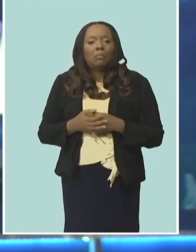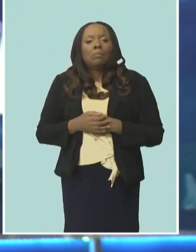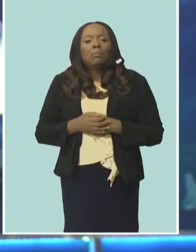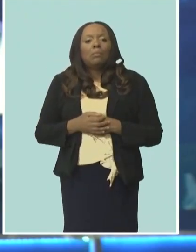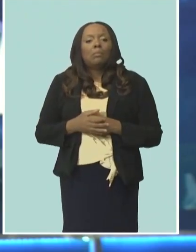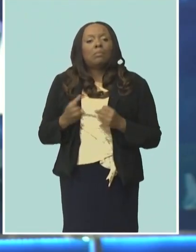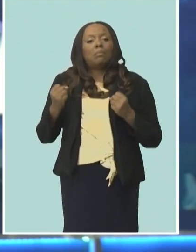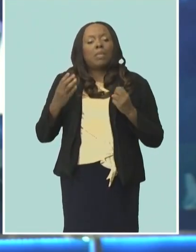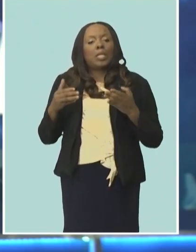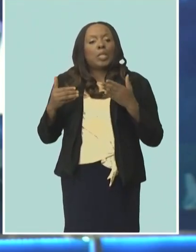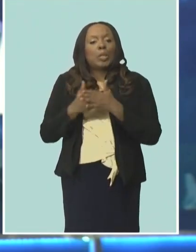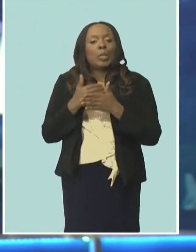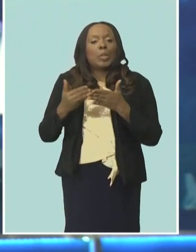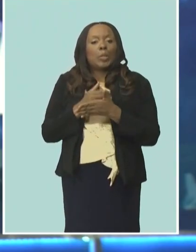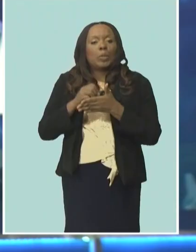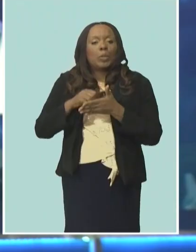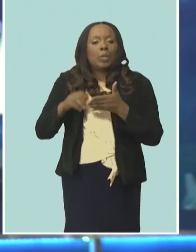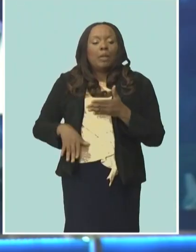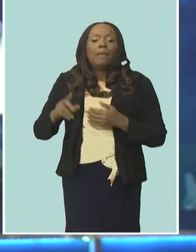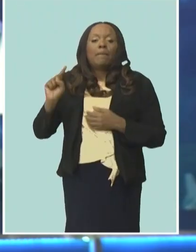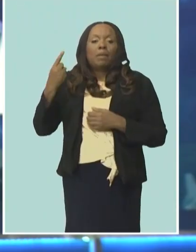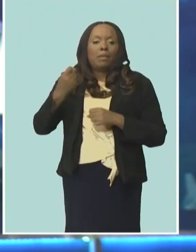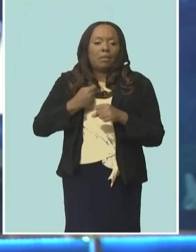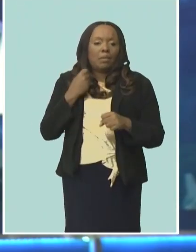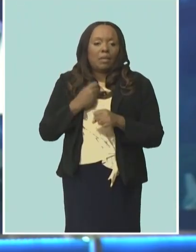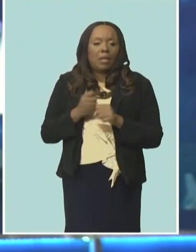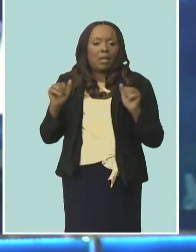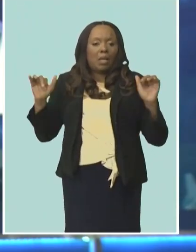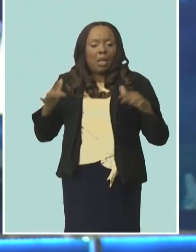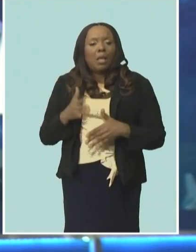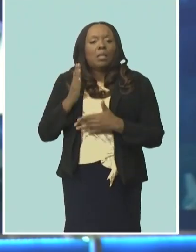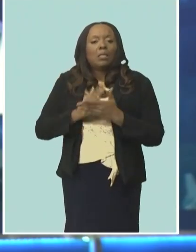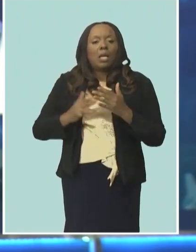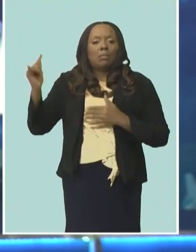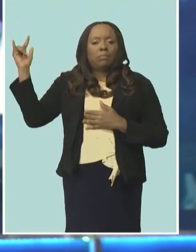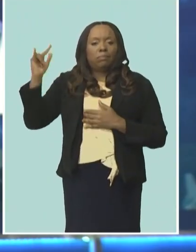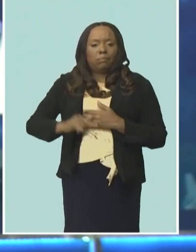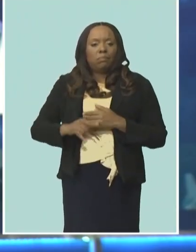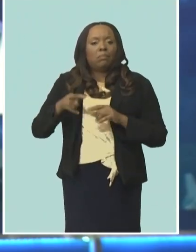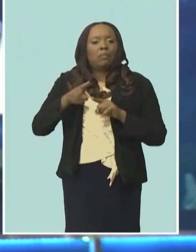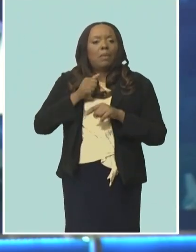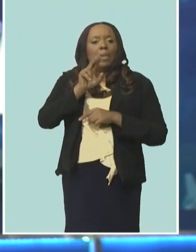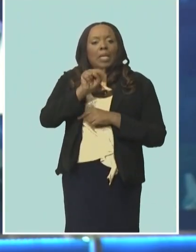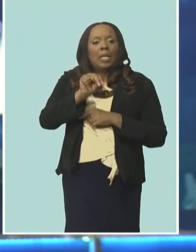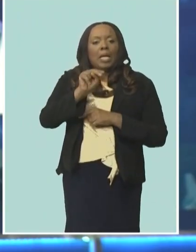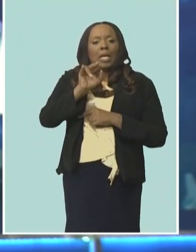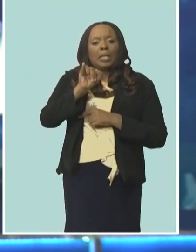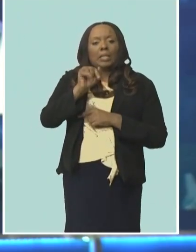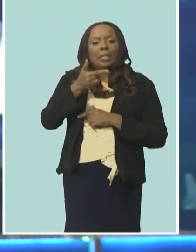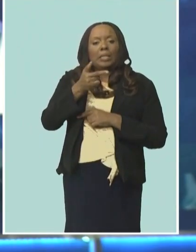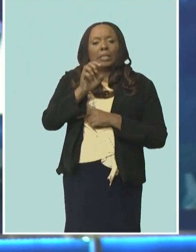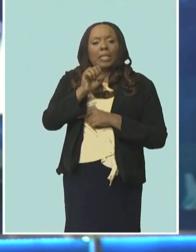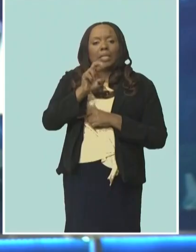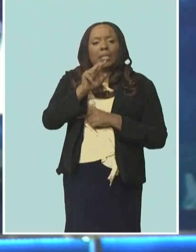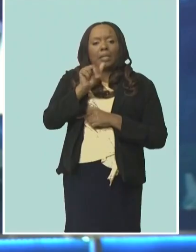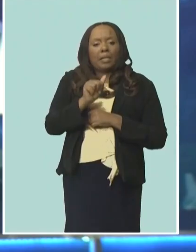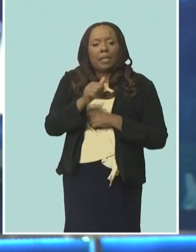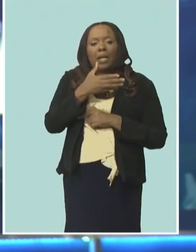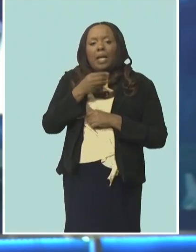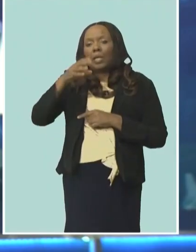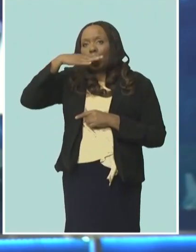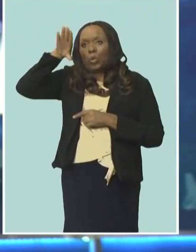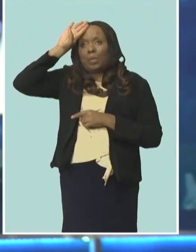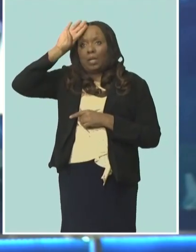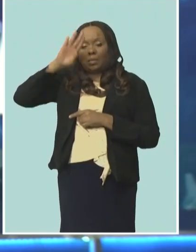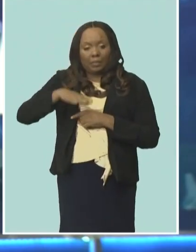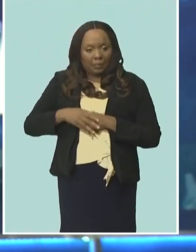with students who are now entering their first year, some from as far as Nigeria and Cuba. Deandra Roberts was there and she filed this